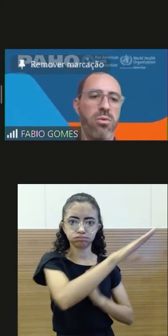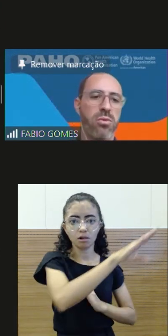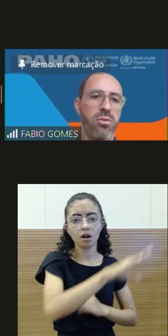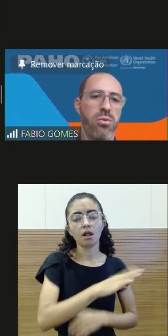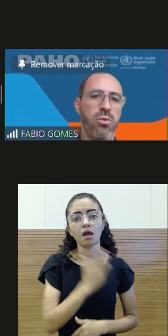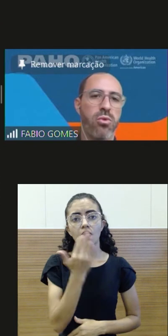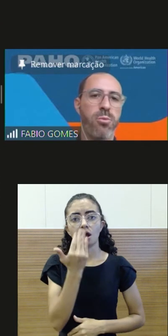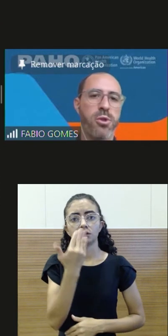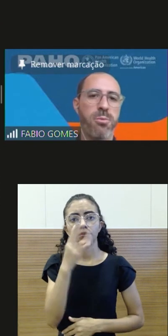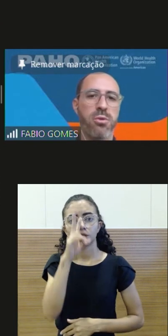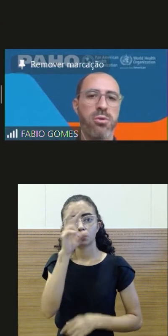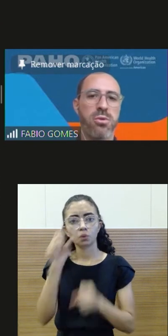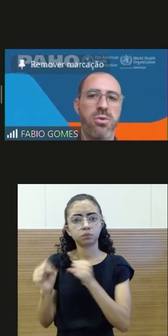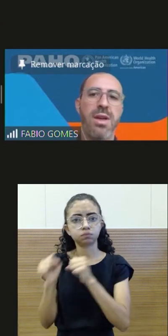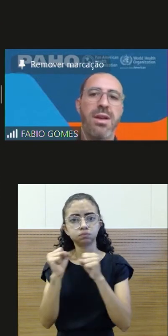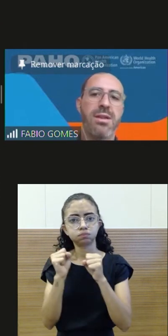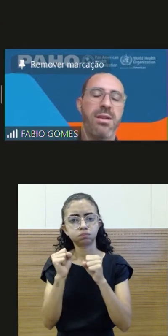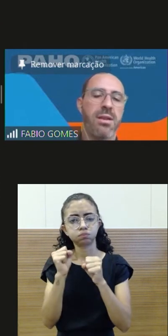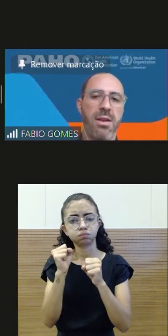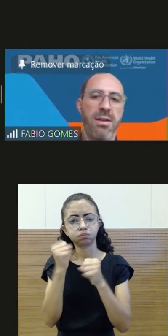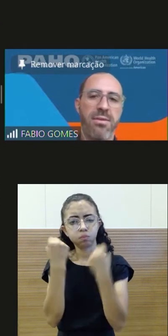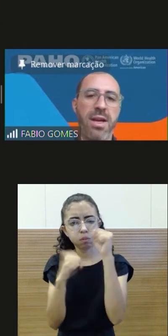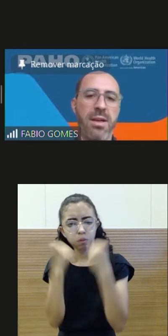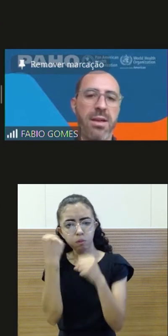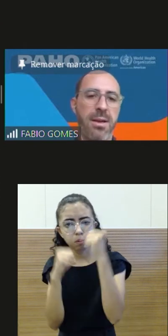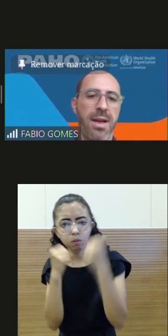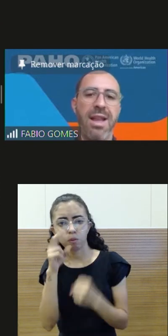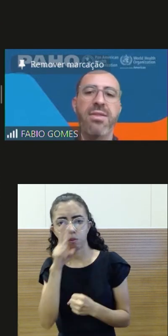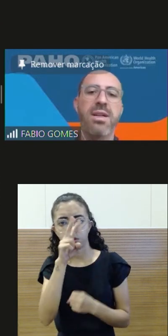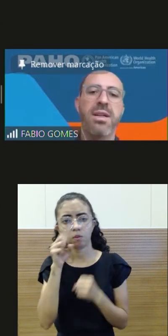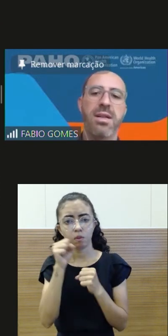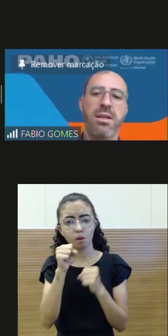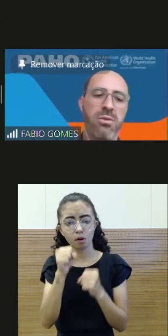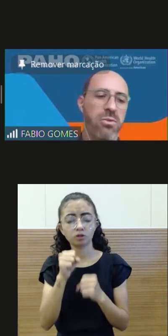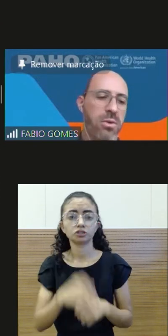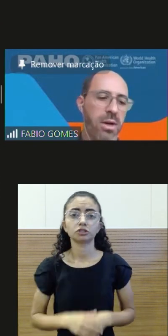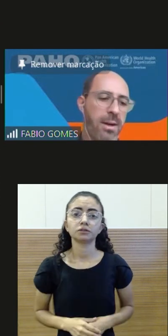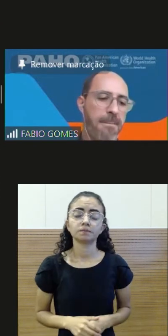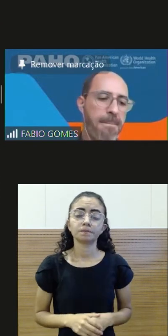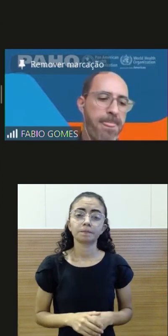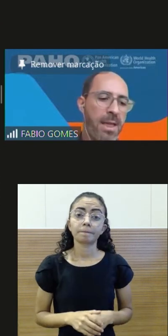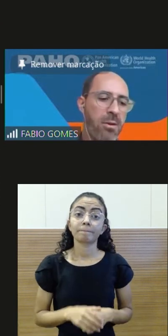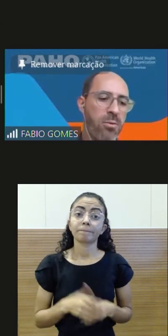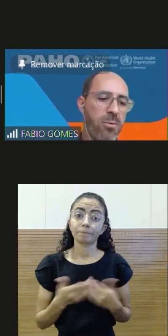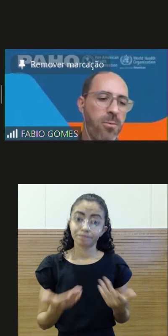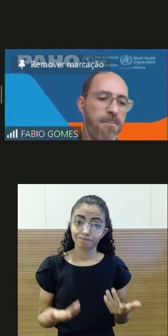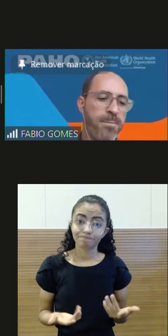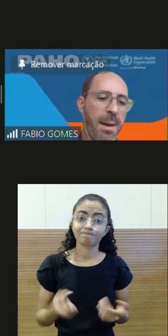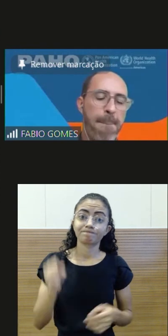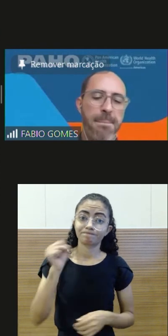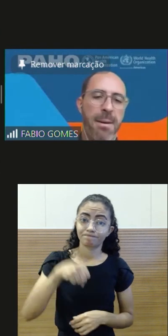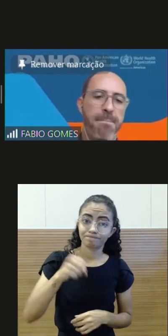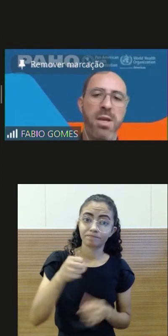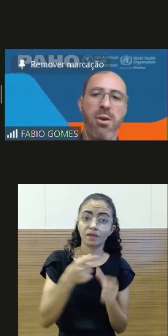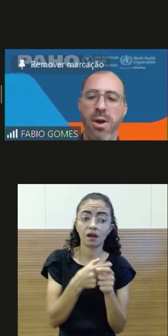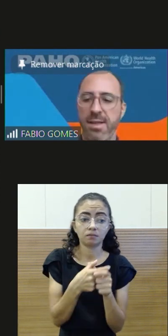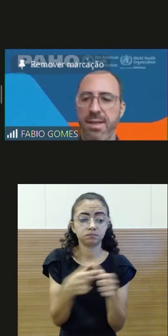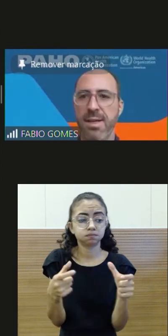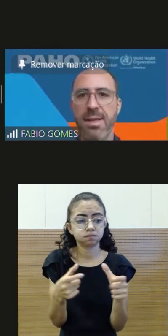So the ultra-processed as a group of products that